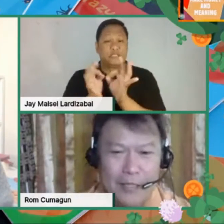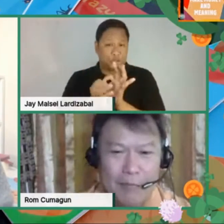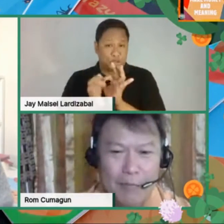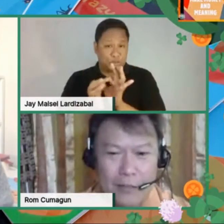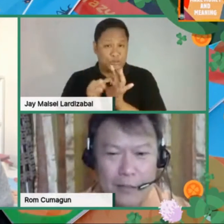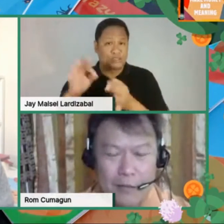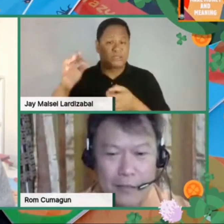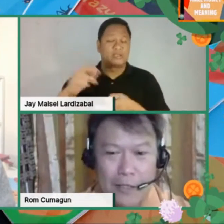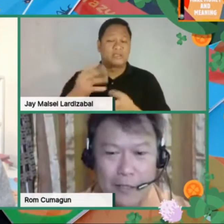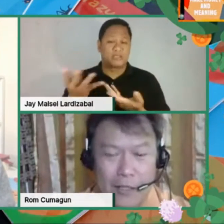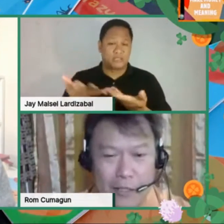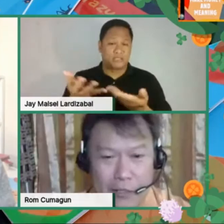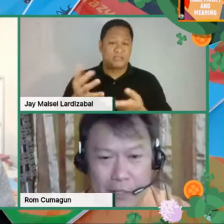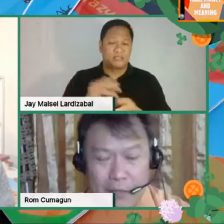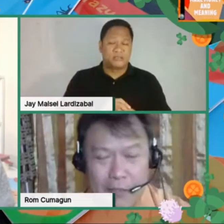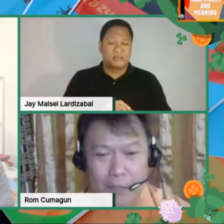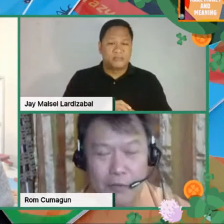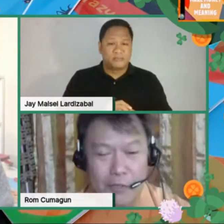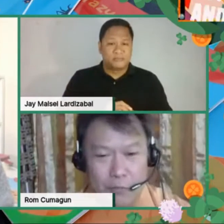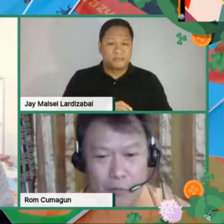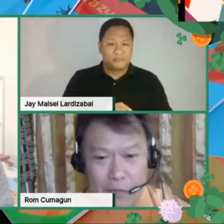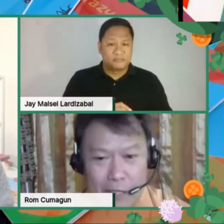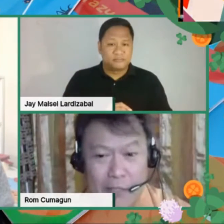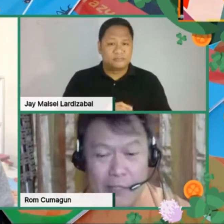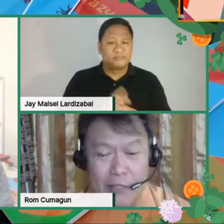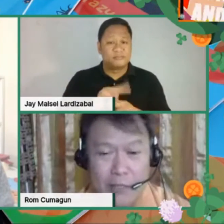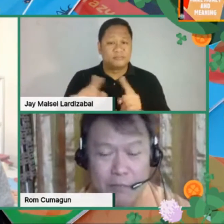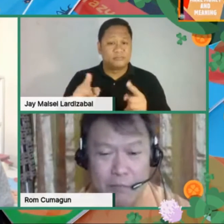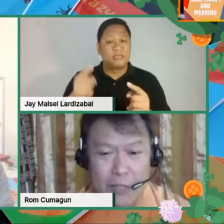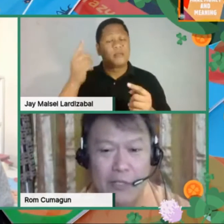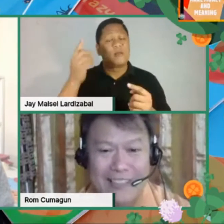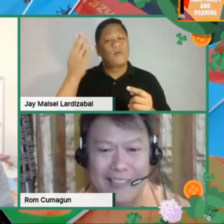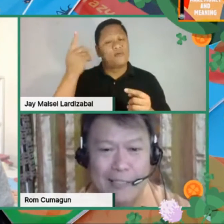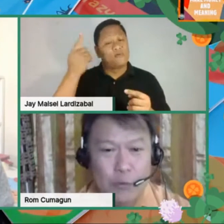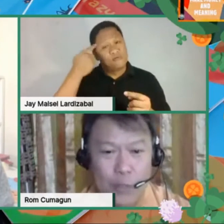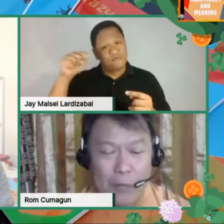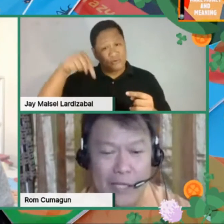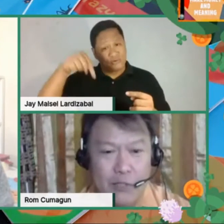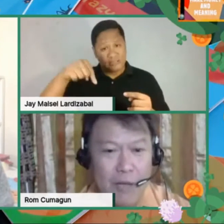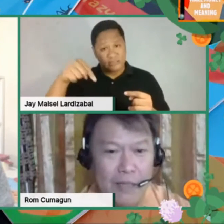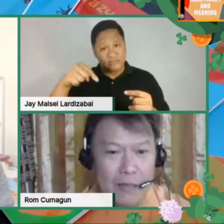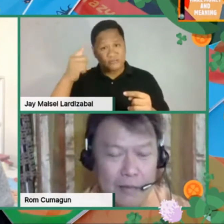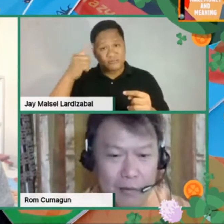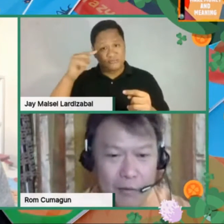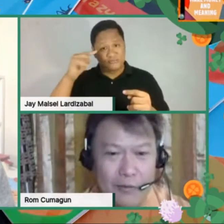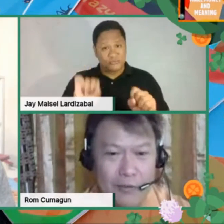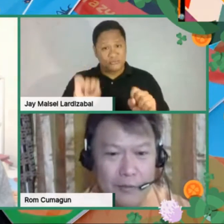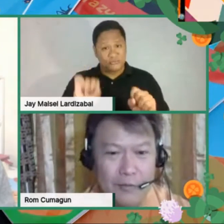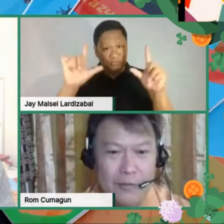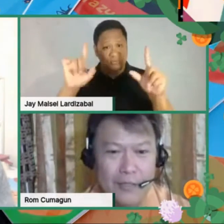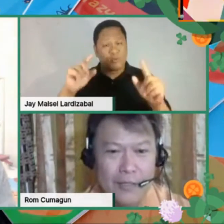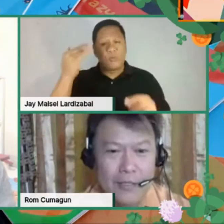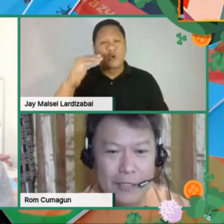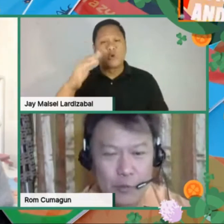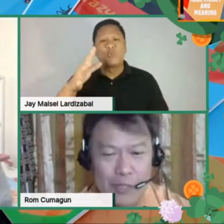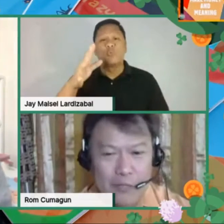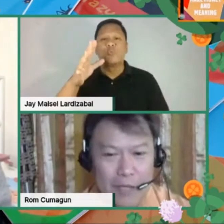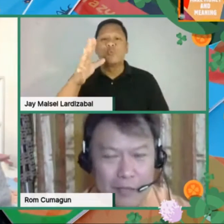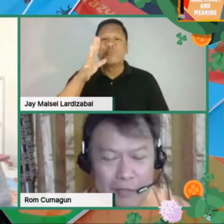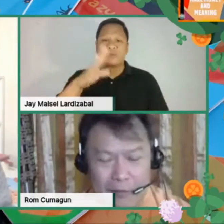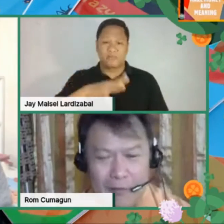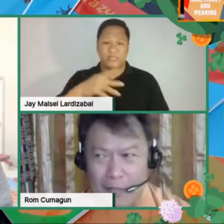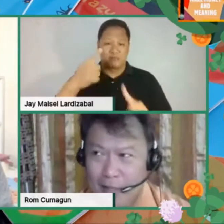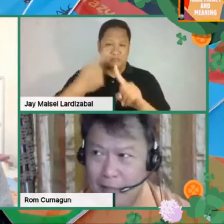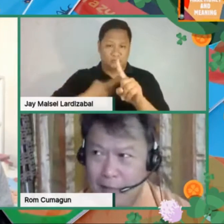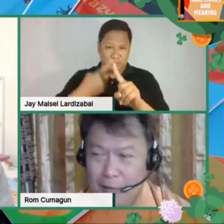you. But the initial idea for this broadcast is because it is Women's Month also. It's